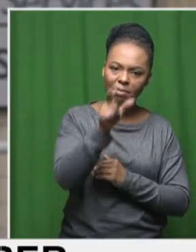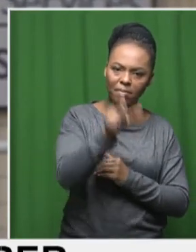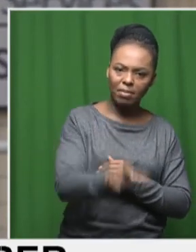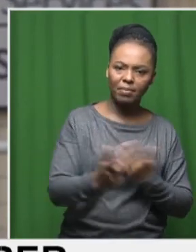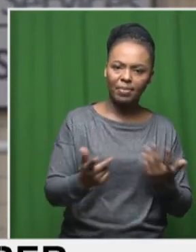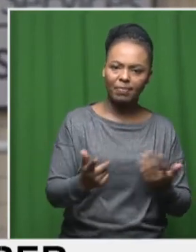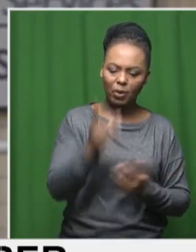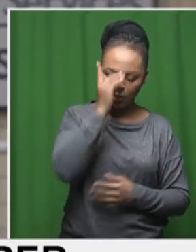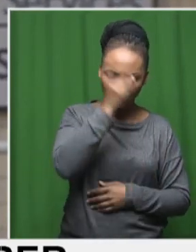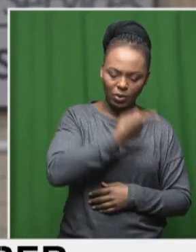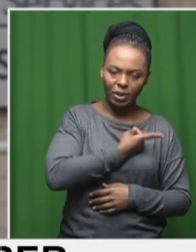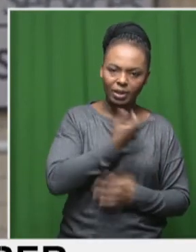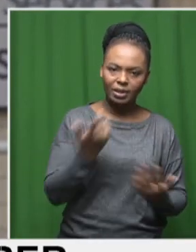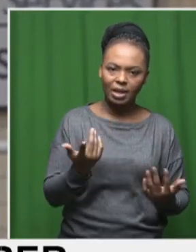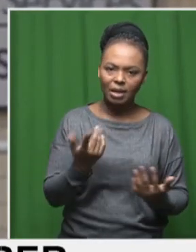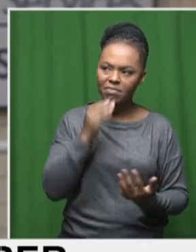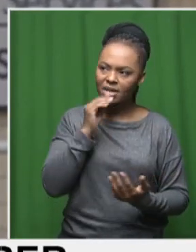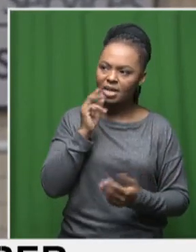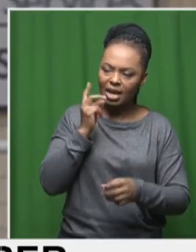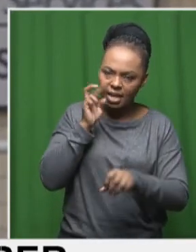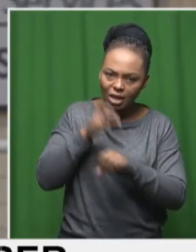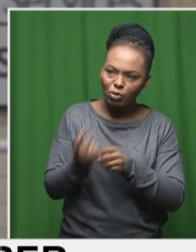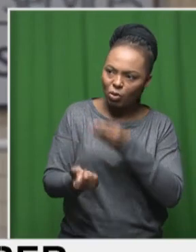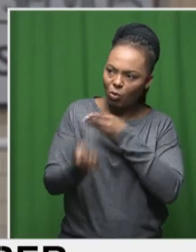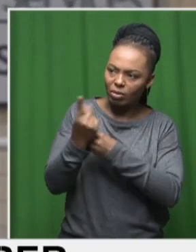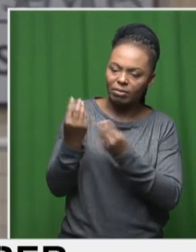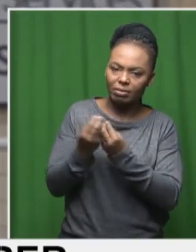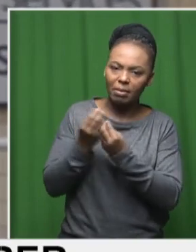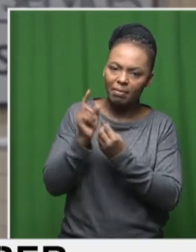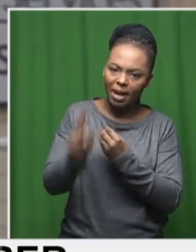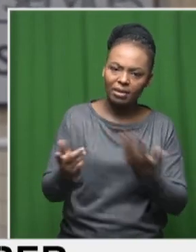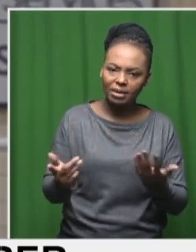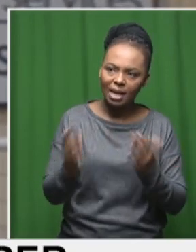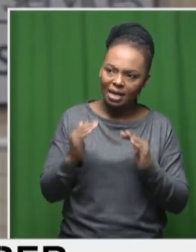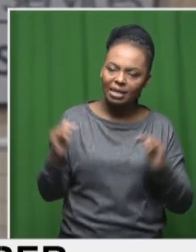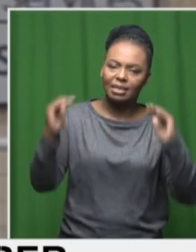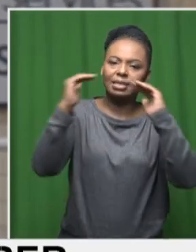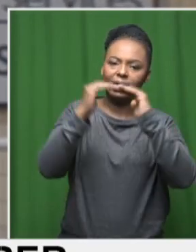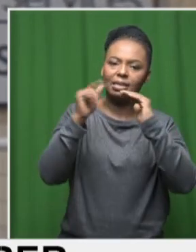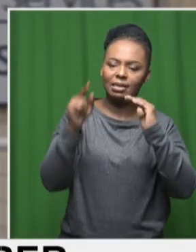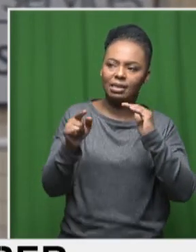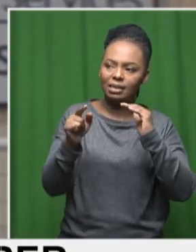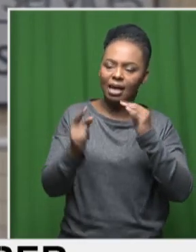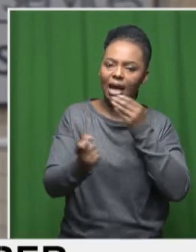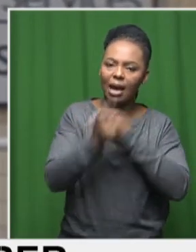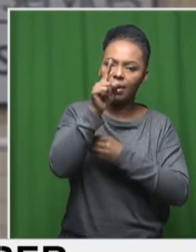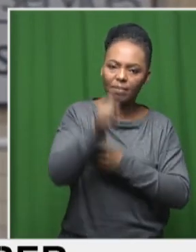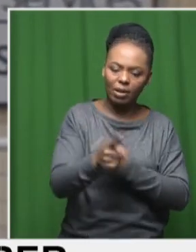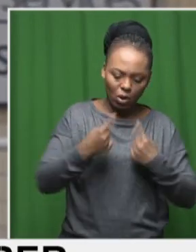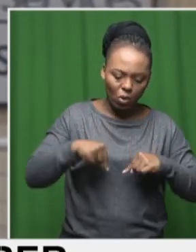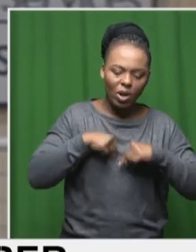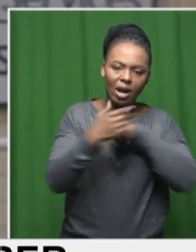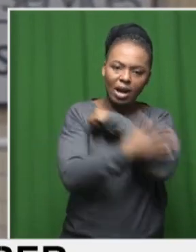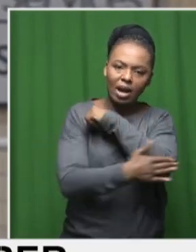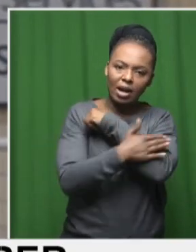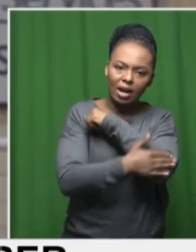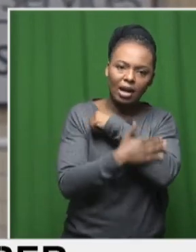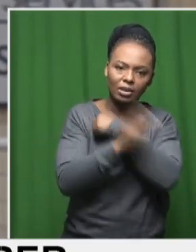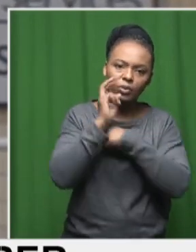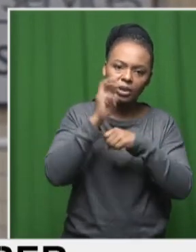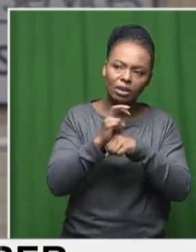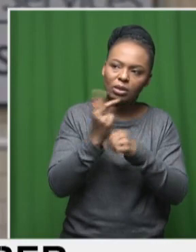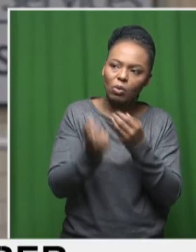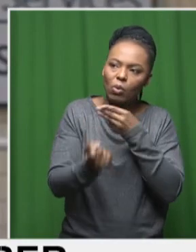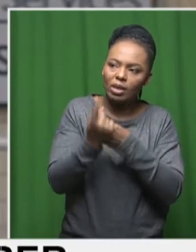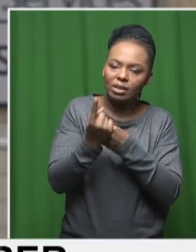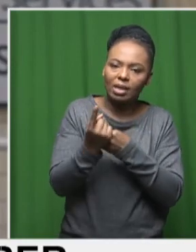it, there should be consequences of that. Justice needs to be seen to be done. As a country, we need to understand that there are consequences